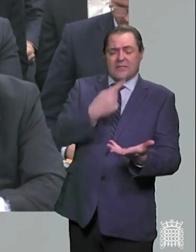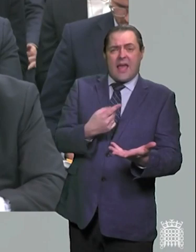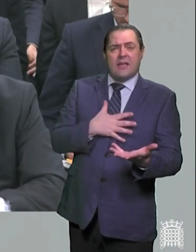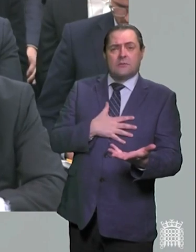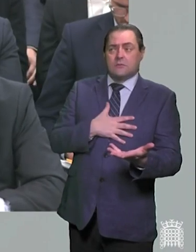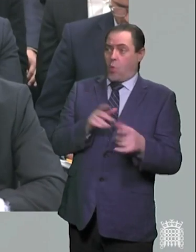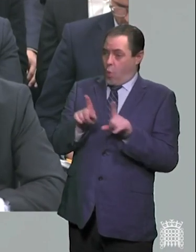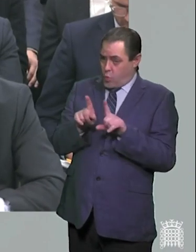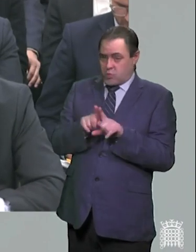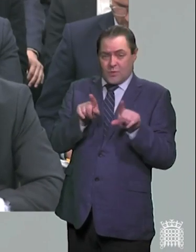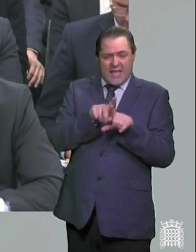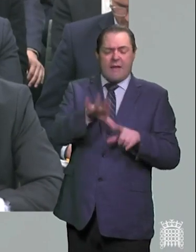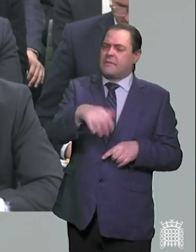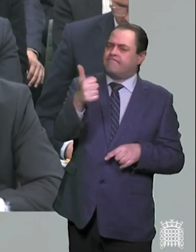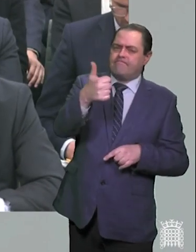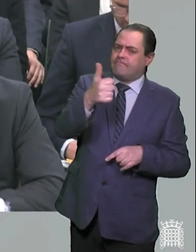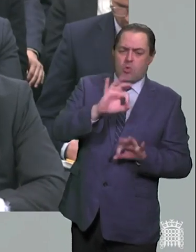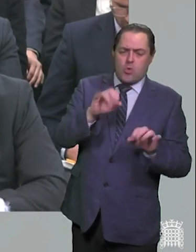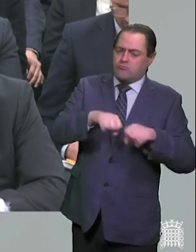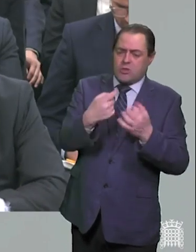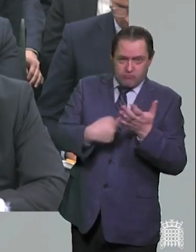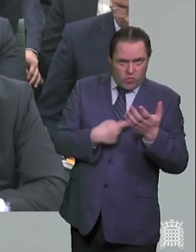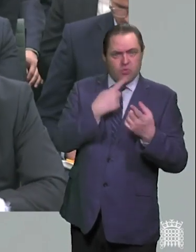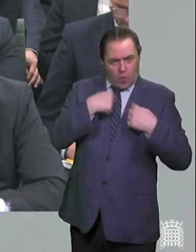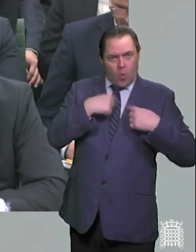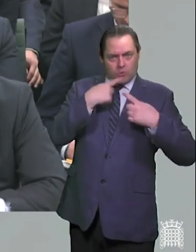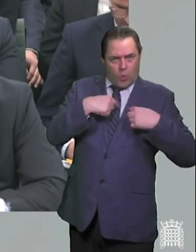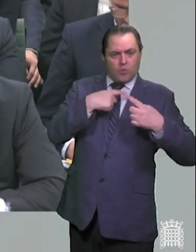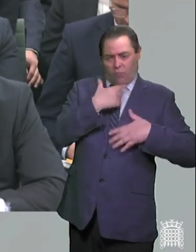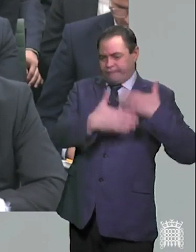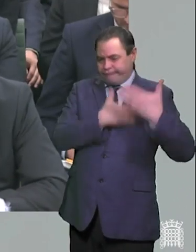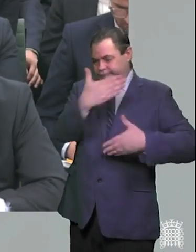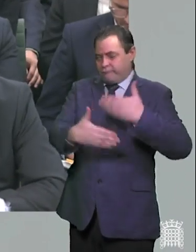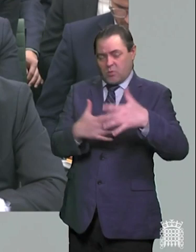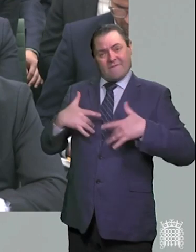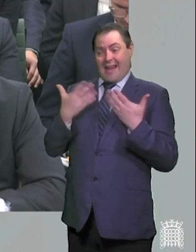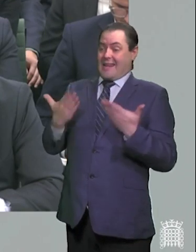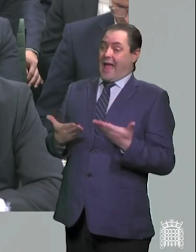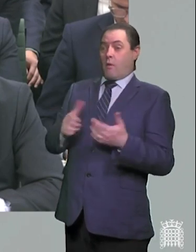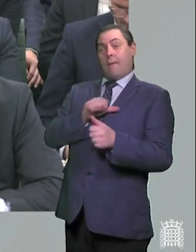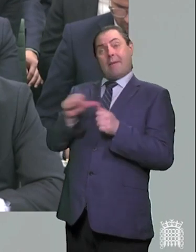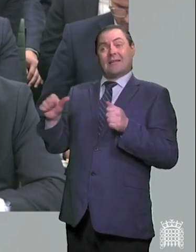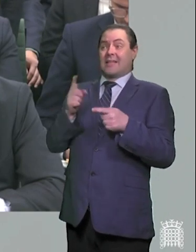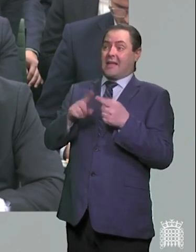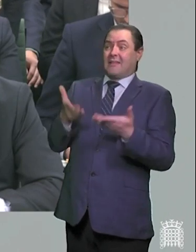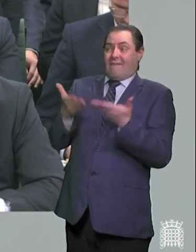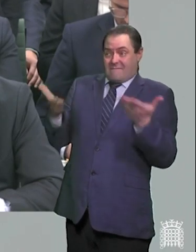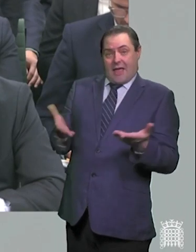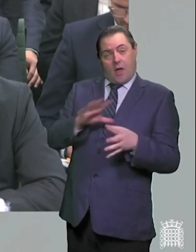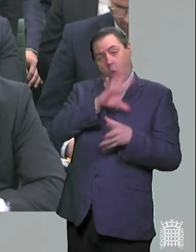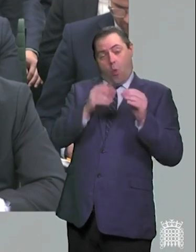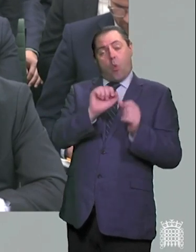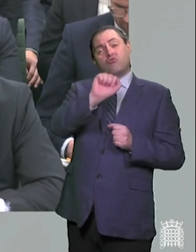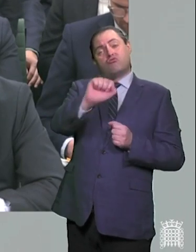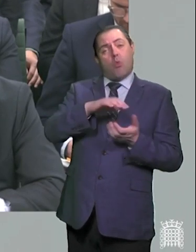that there was no rule breaking at Number 10. The best and fairest course now would be for the committee to publish all the evidence it